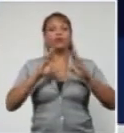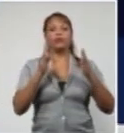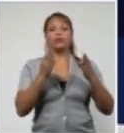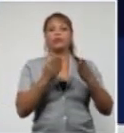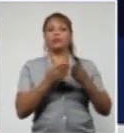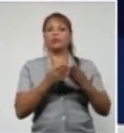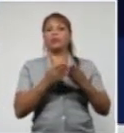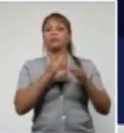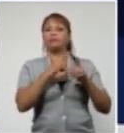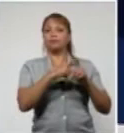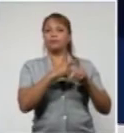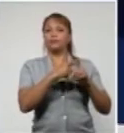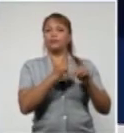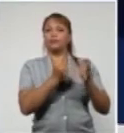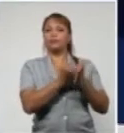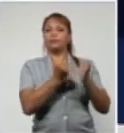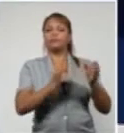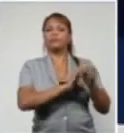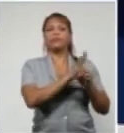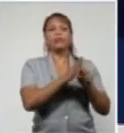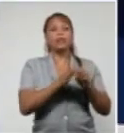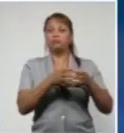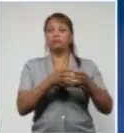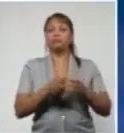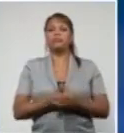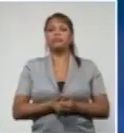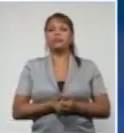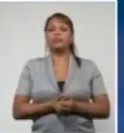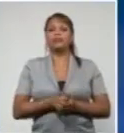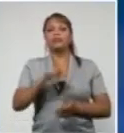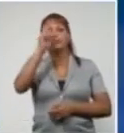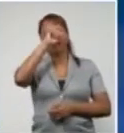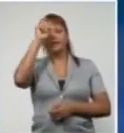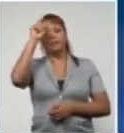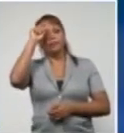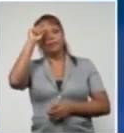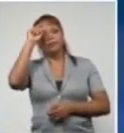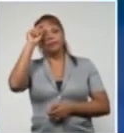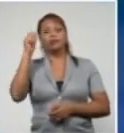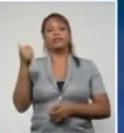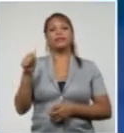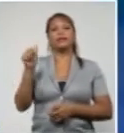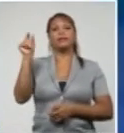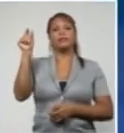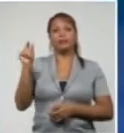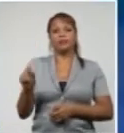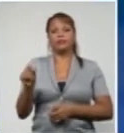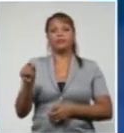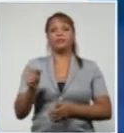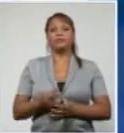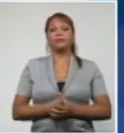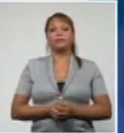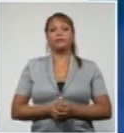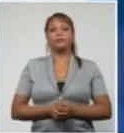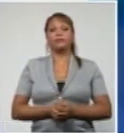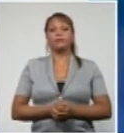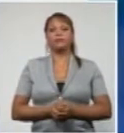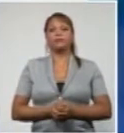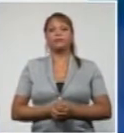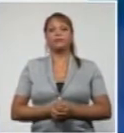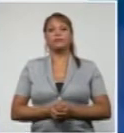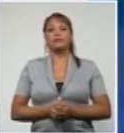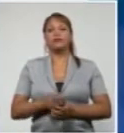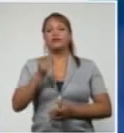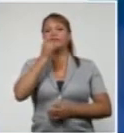Of the 15 cases diagnosed yesterday, 10 belong to Sancti Spiritus, 3 to Ciego